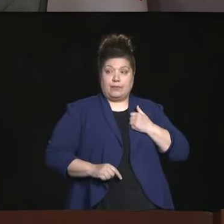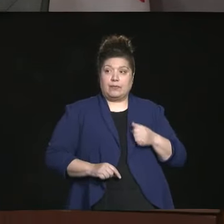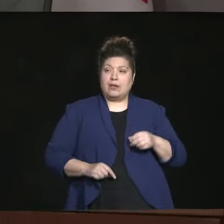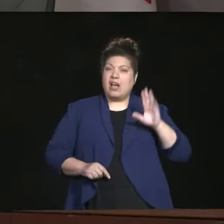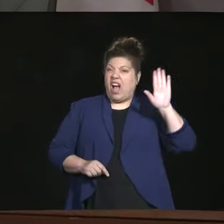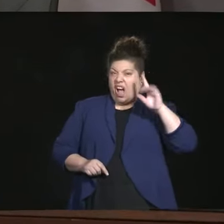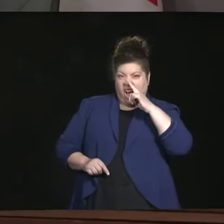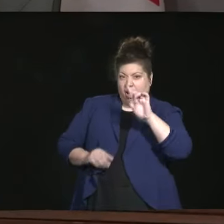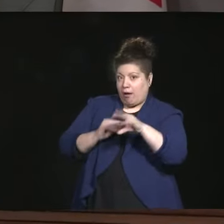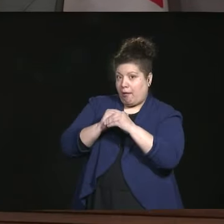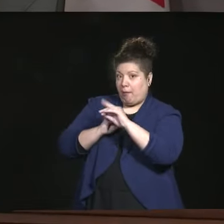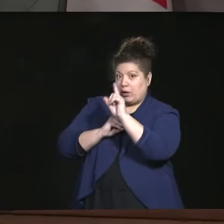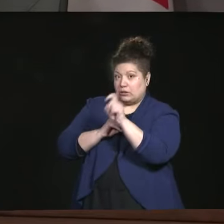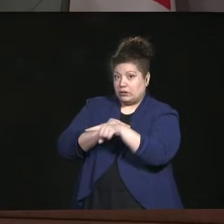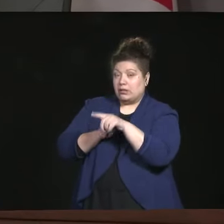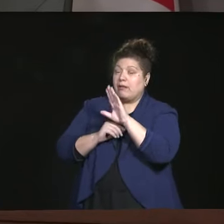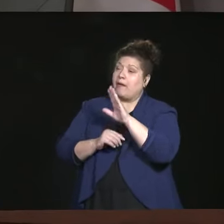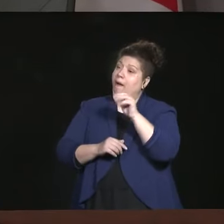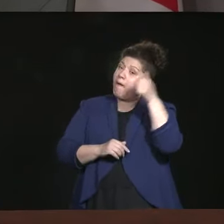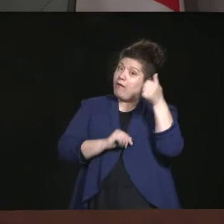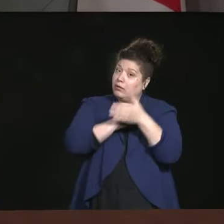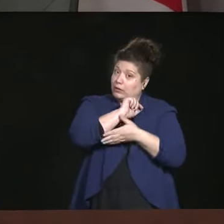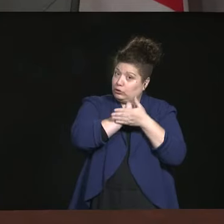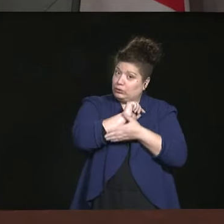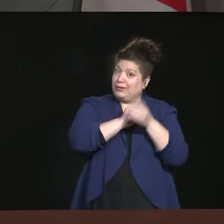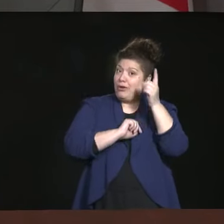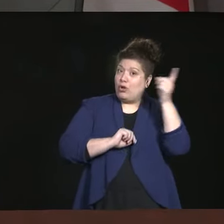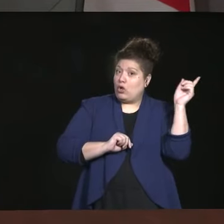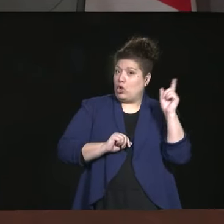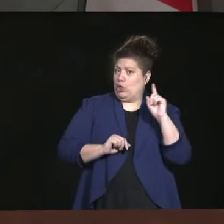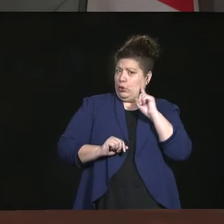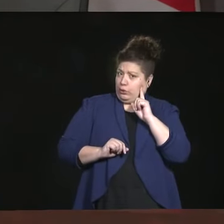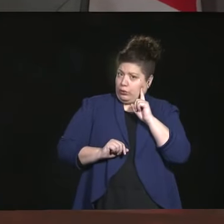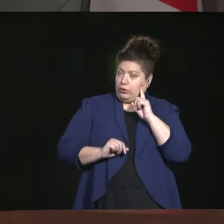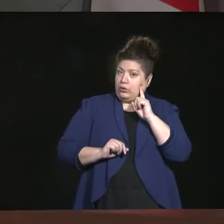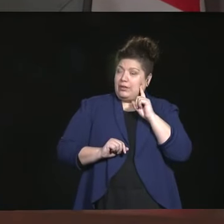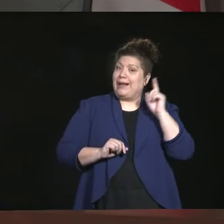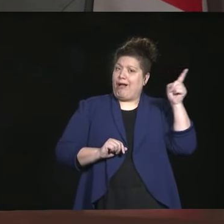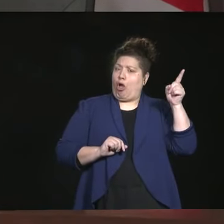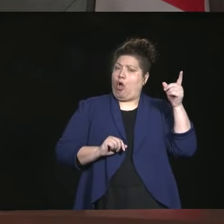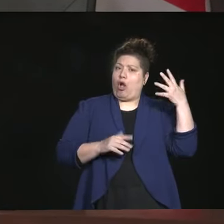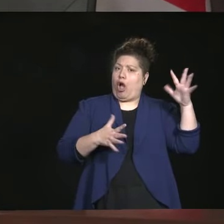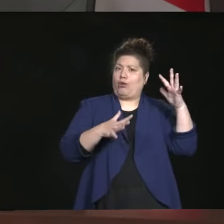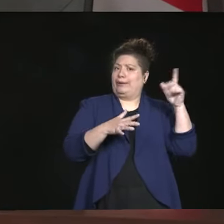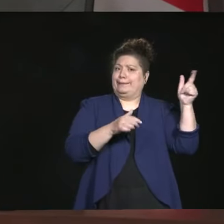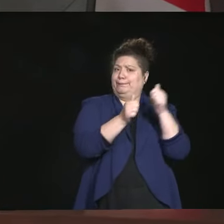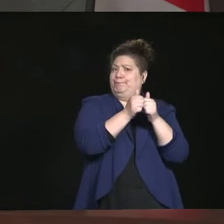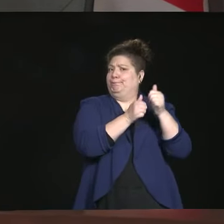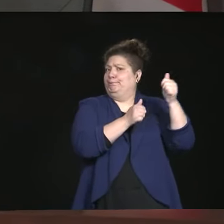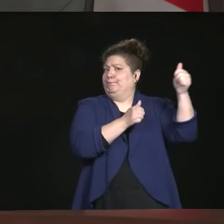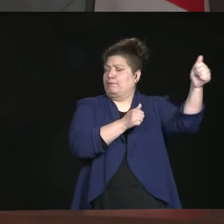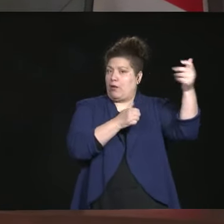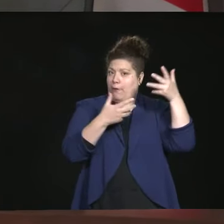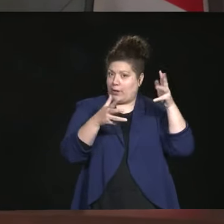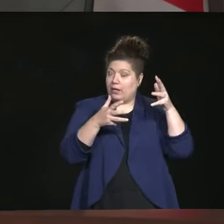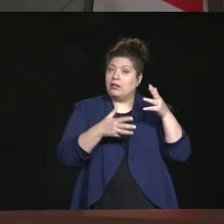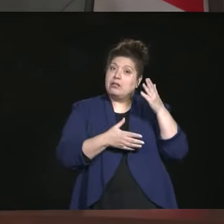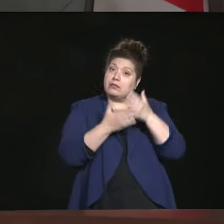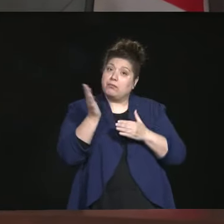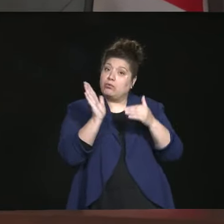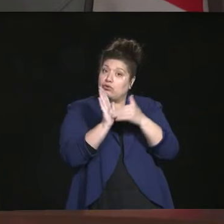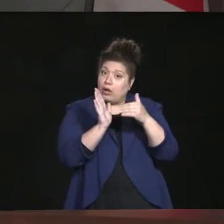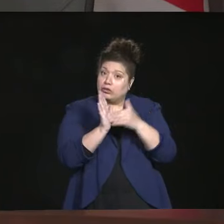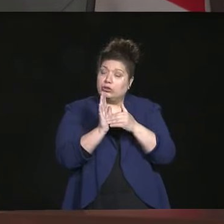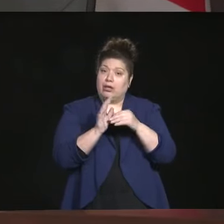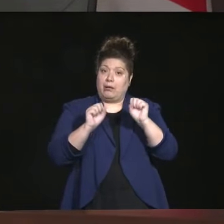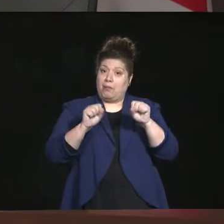countries where, you know, they're further down the road in this, that there are some times when doctors, as many as 1 in 4, are off sick at one